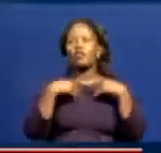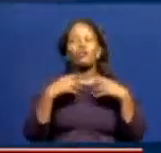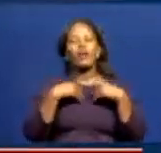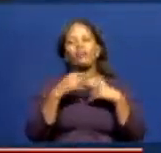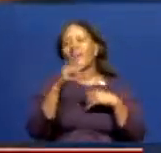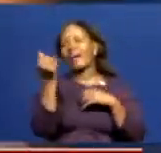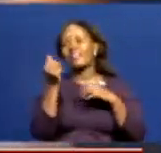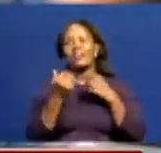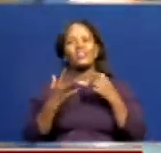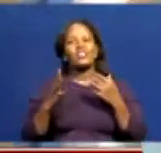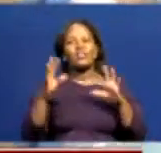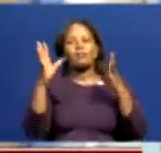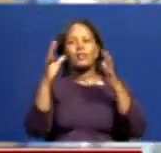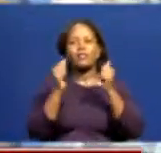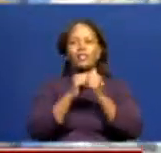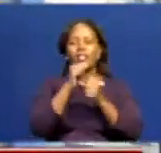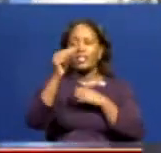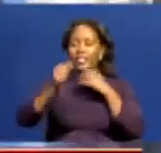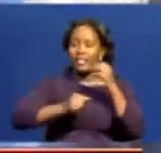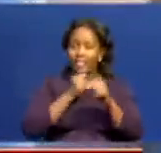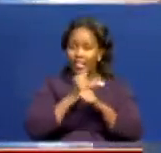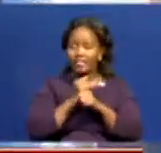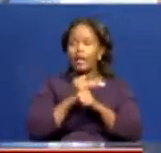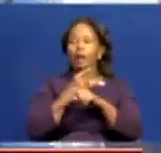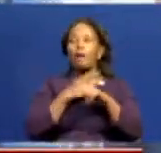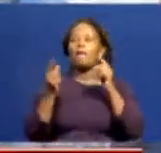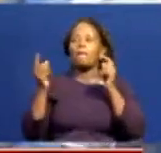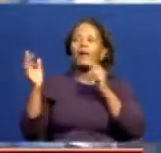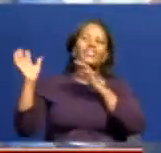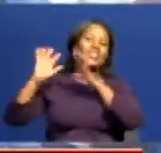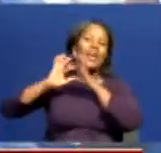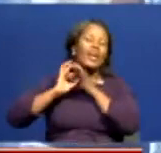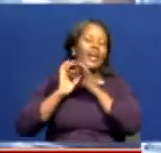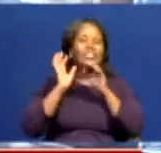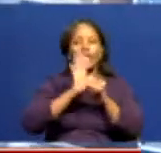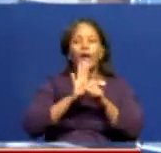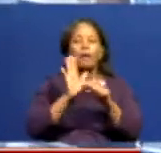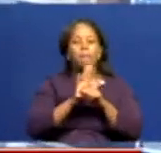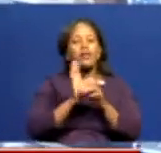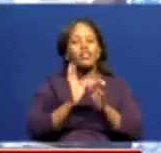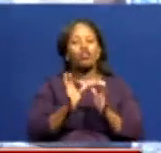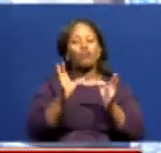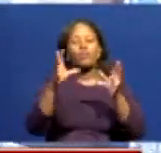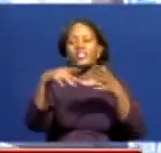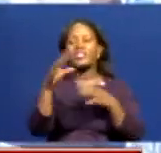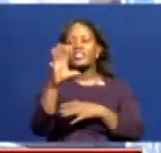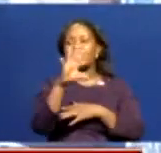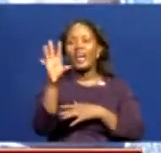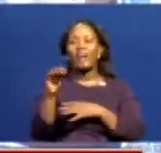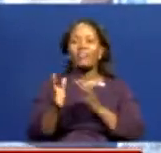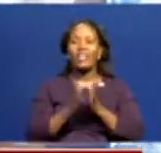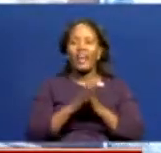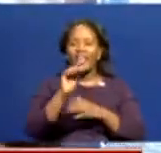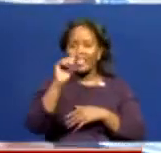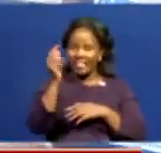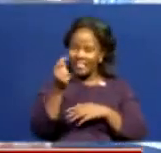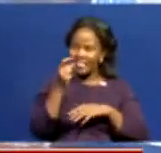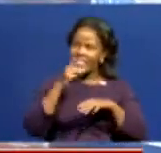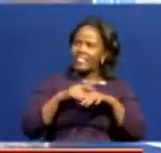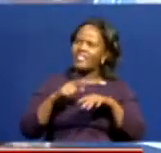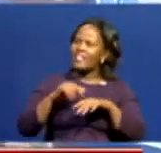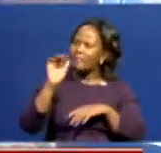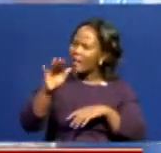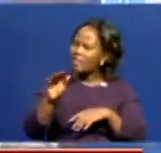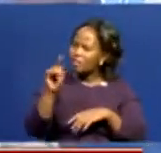years. But when you look back at the culture of many communities in Africa and in Kenya, you'll notice that even when you're asked, how many children do you